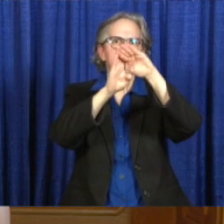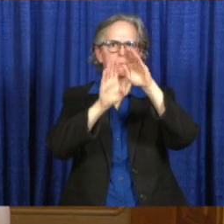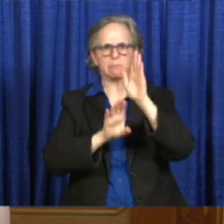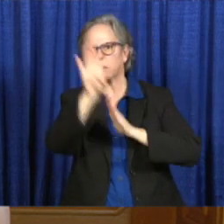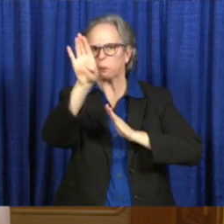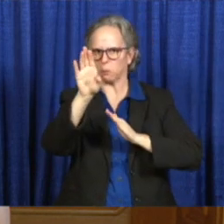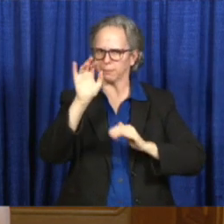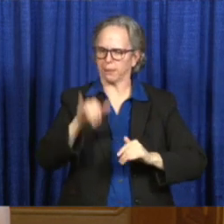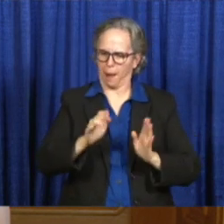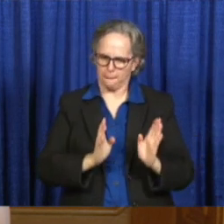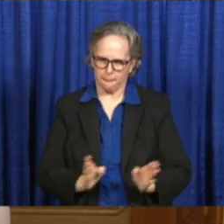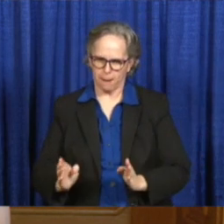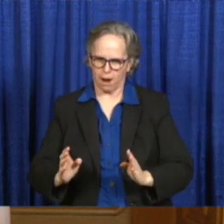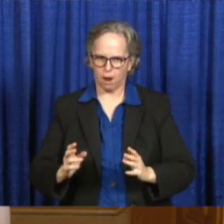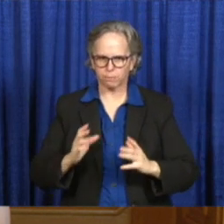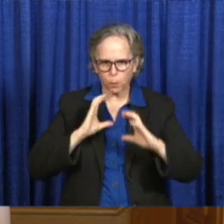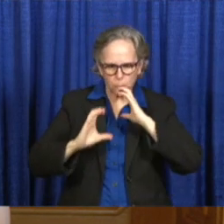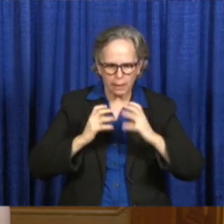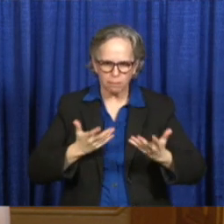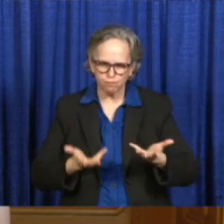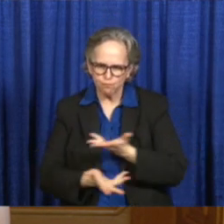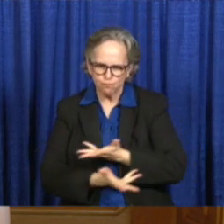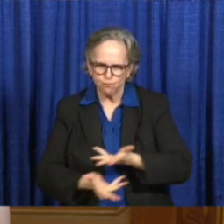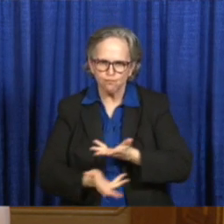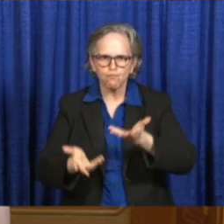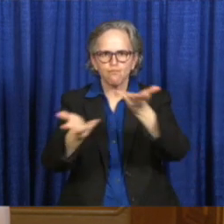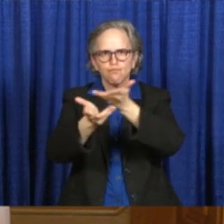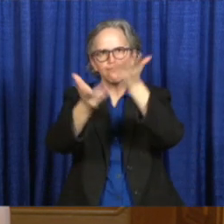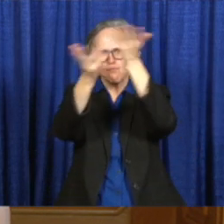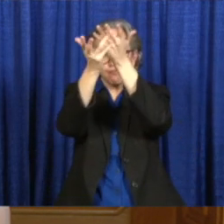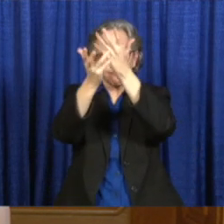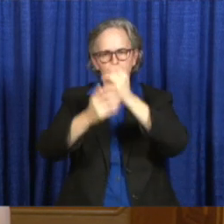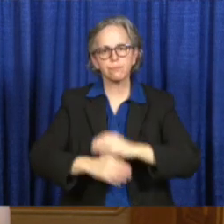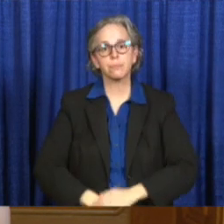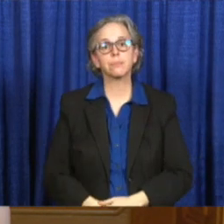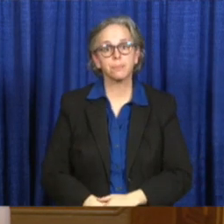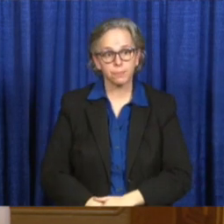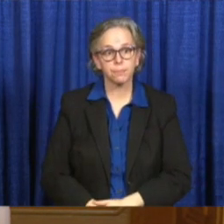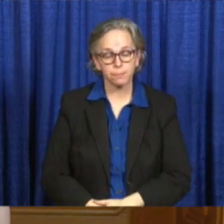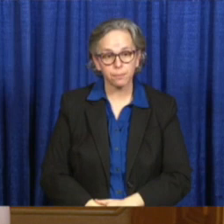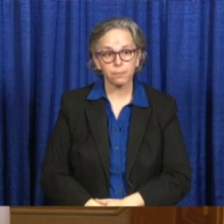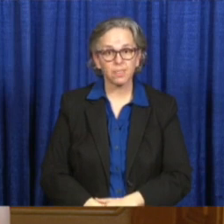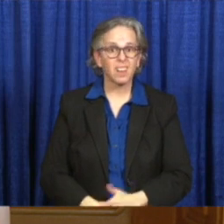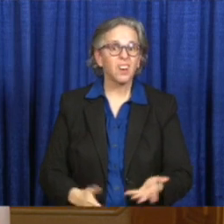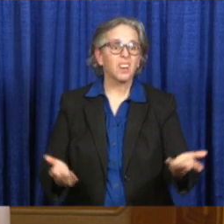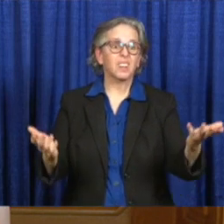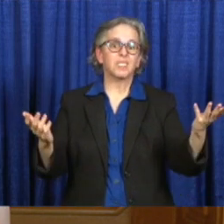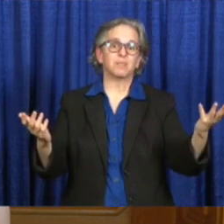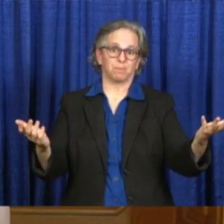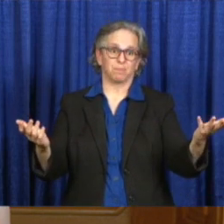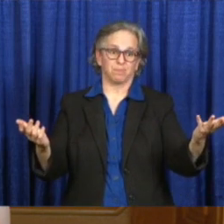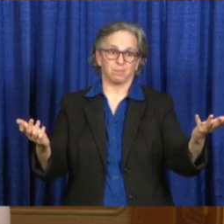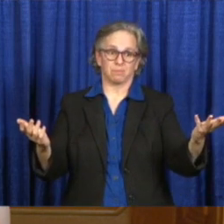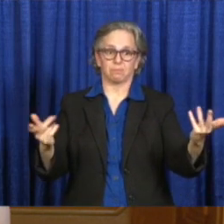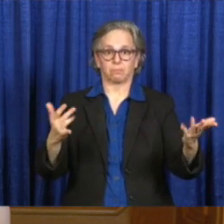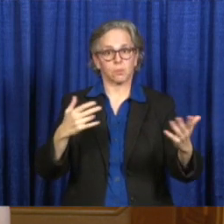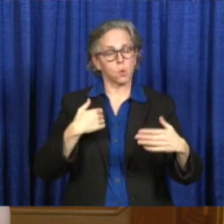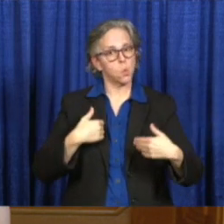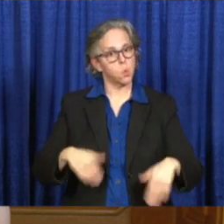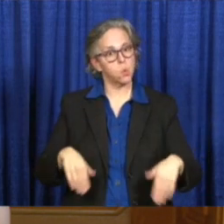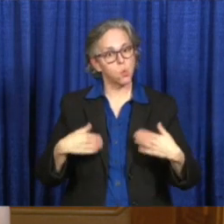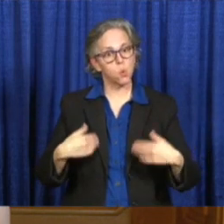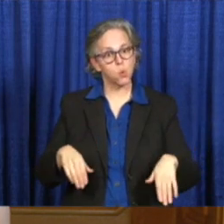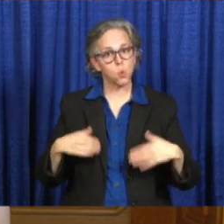One, what you do today, if you have an emergency, is the same as you've always done it. That is not